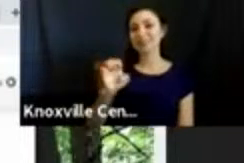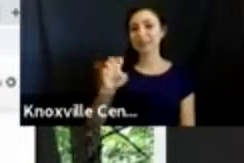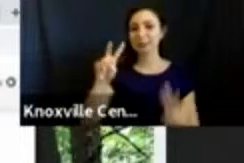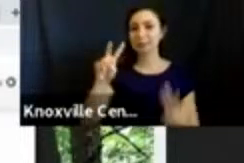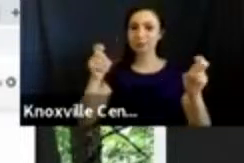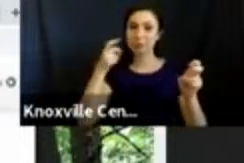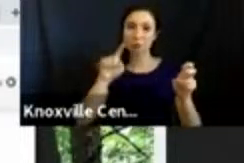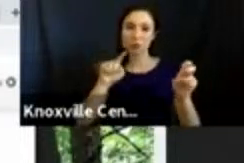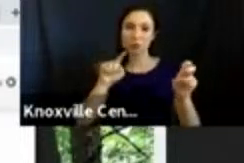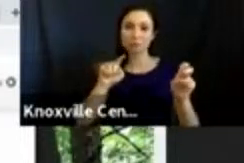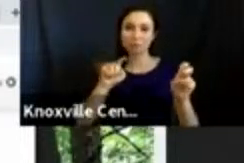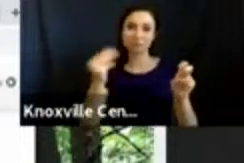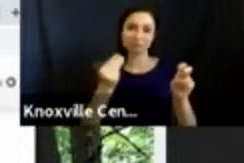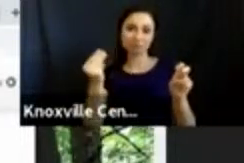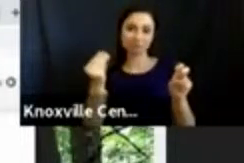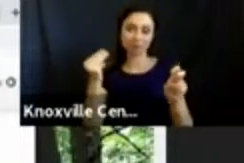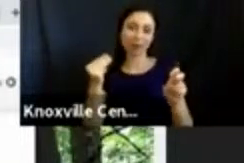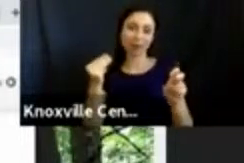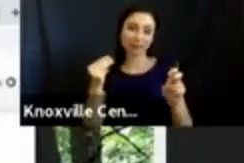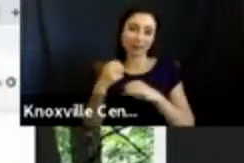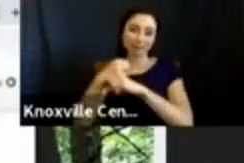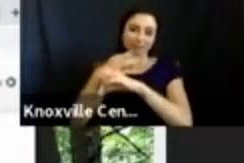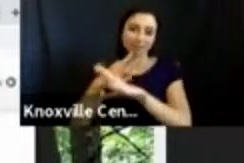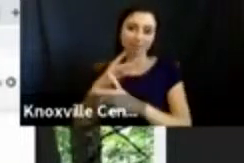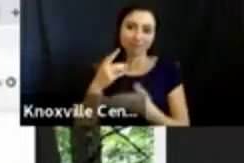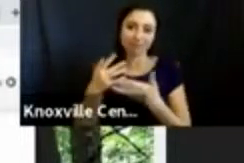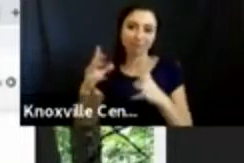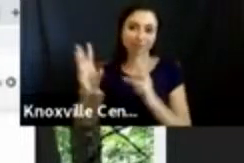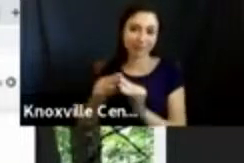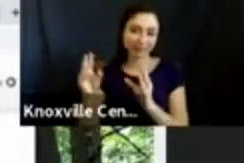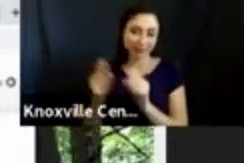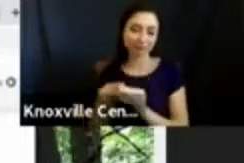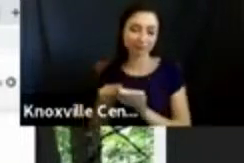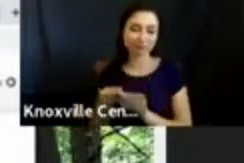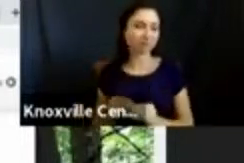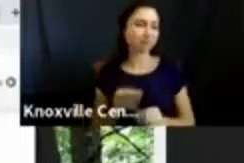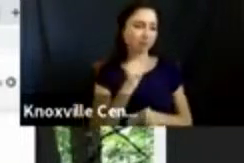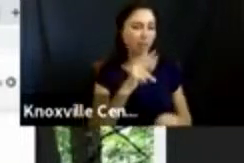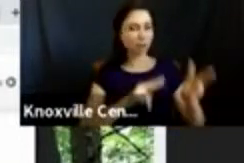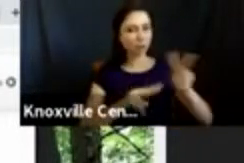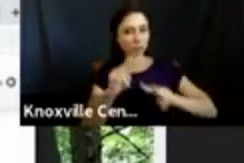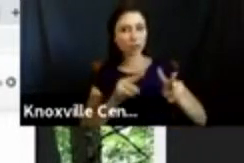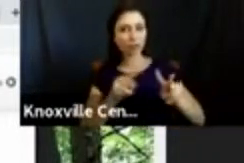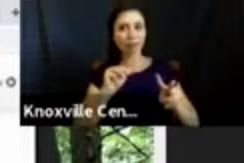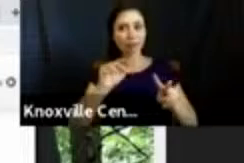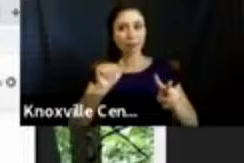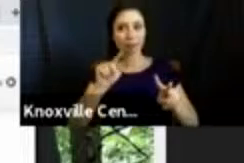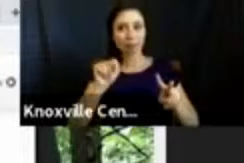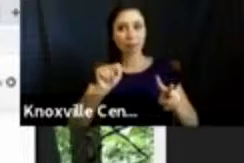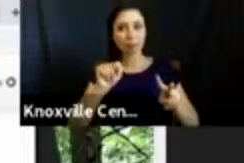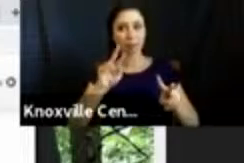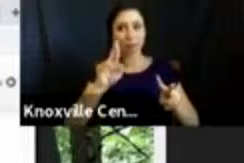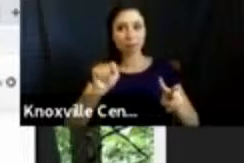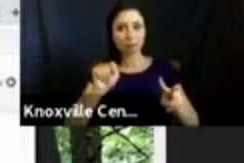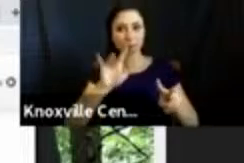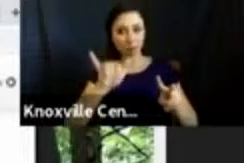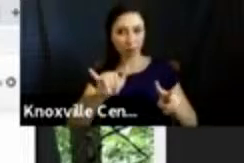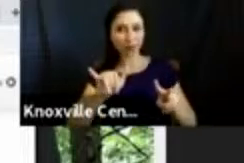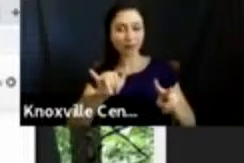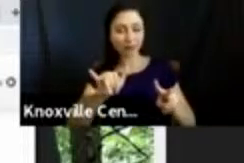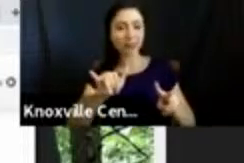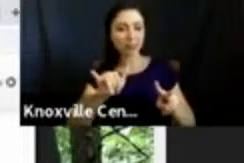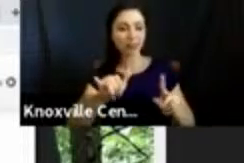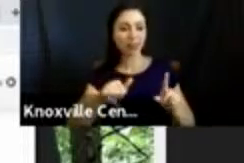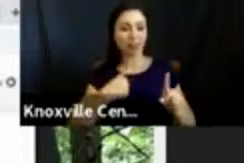statewide, looking at some of the rural counties that are, at least, for example, Maury County was at capacity enough that they did away